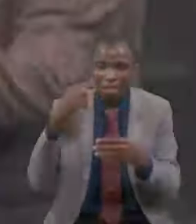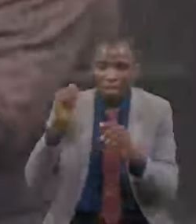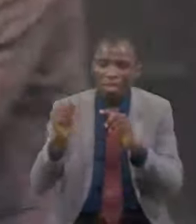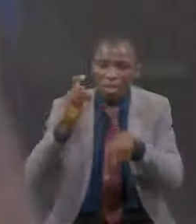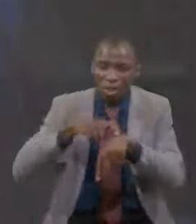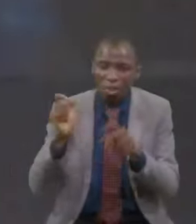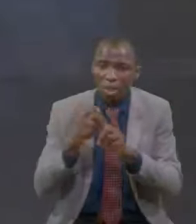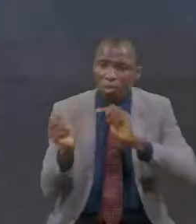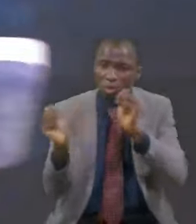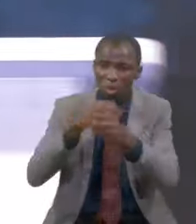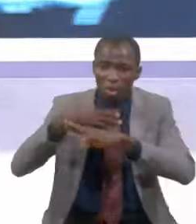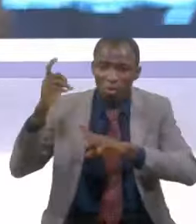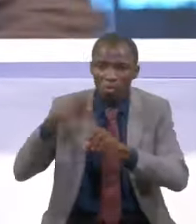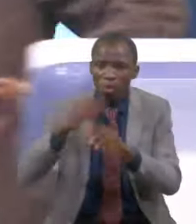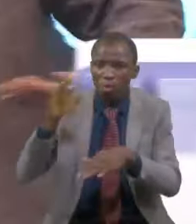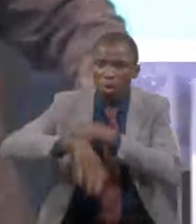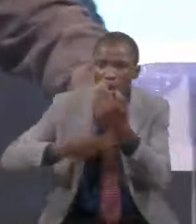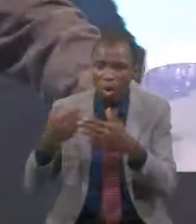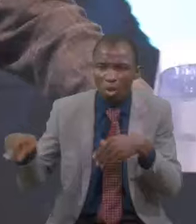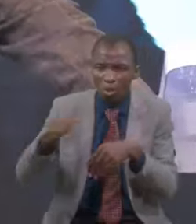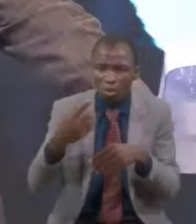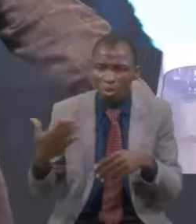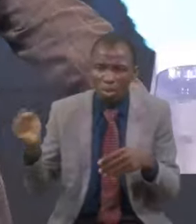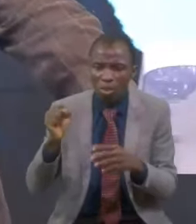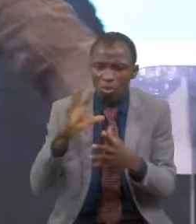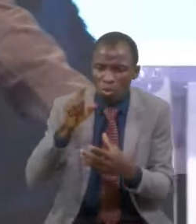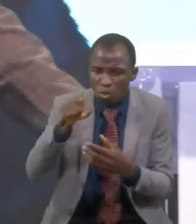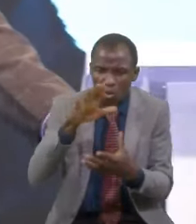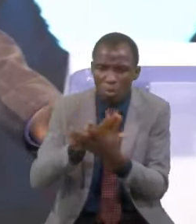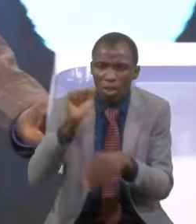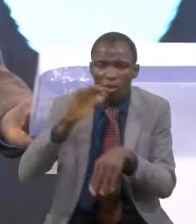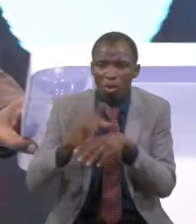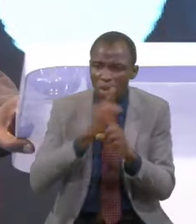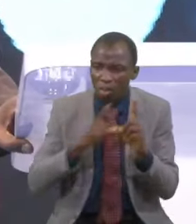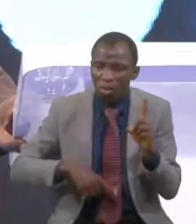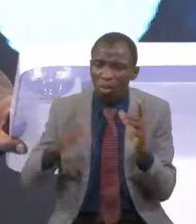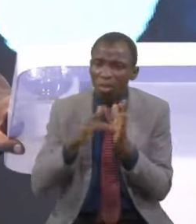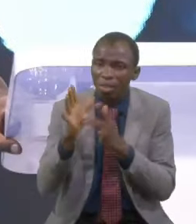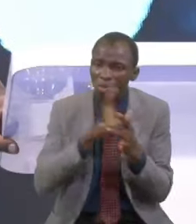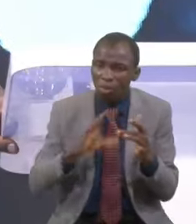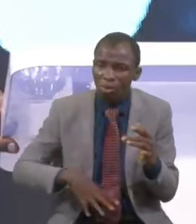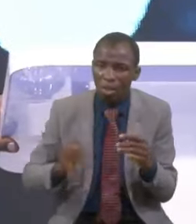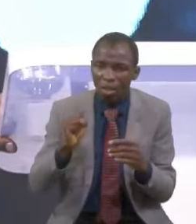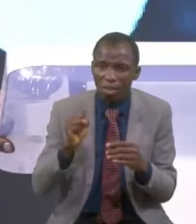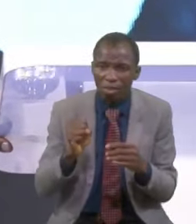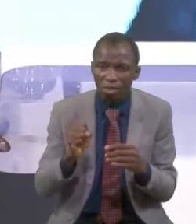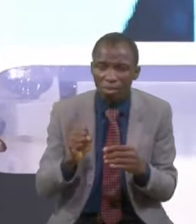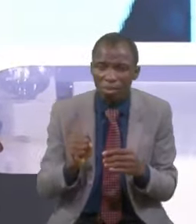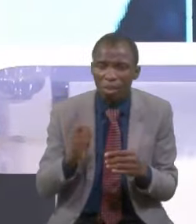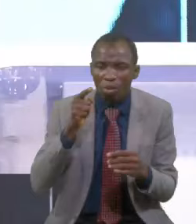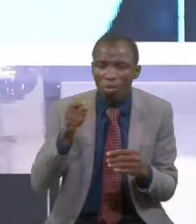all those things and you believe on the Lord Jesus Christ, you're a part of the whole of a